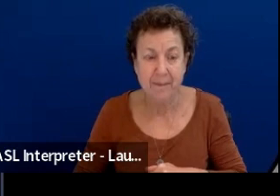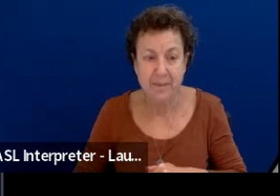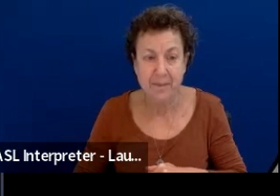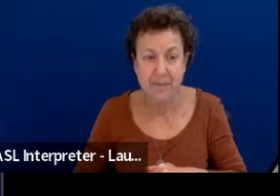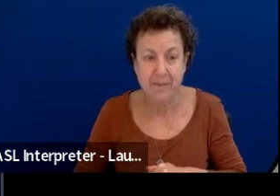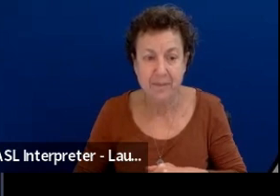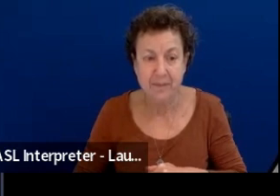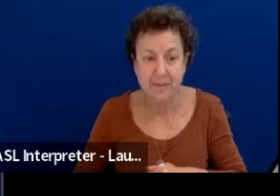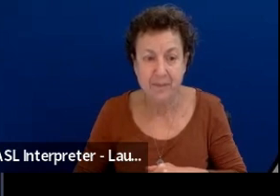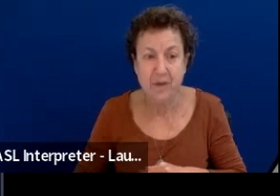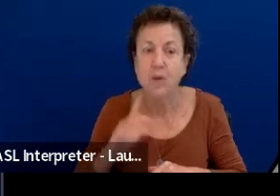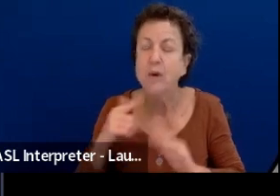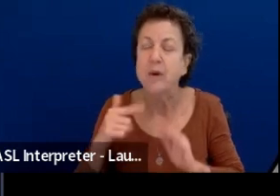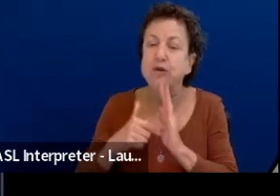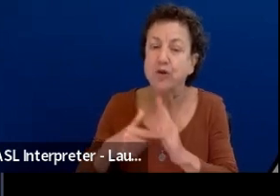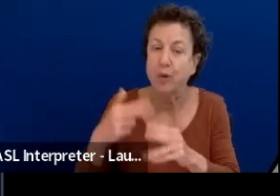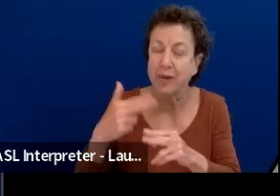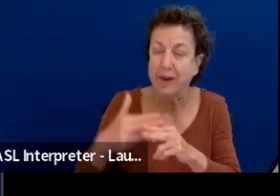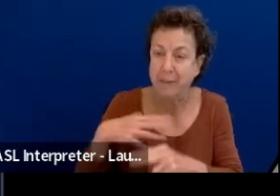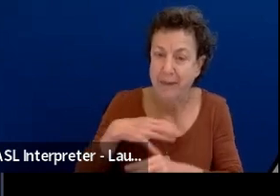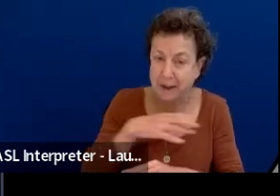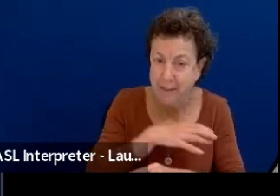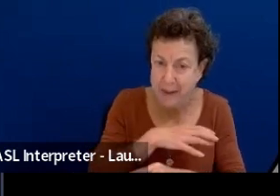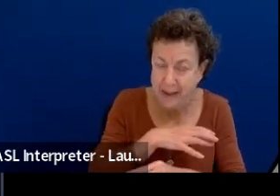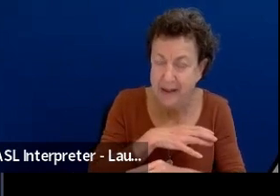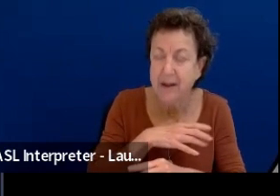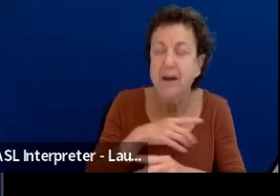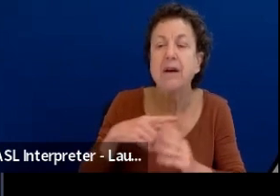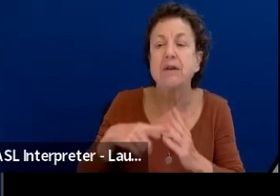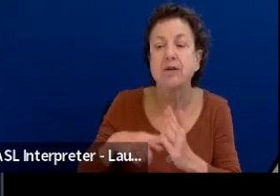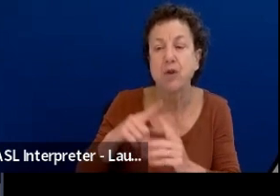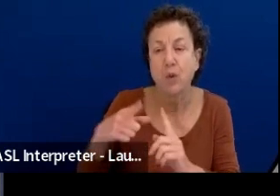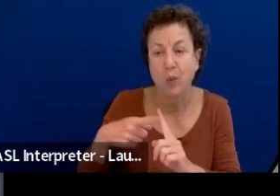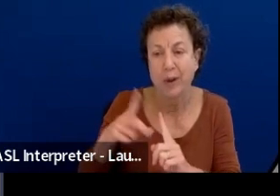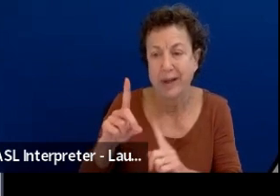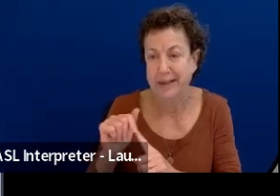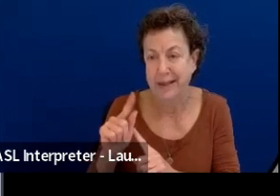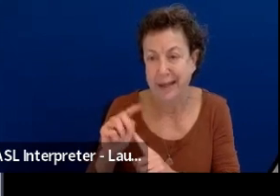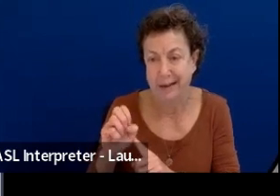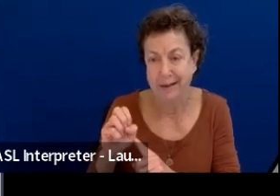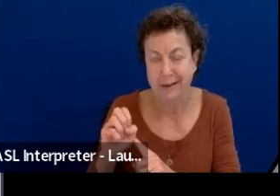the committee and the date that they're scheduled to begin.